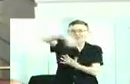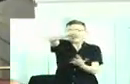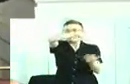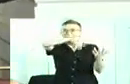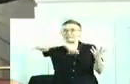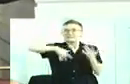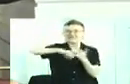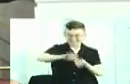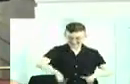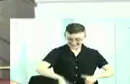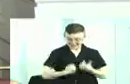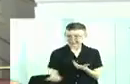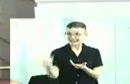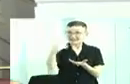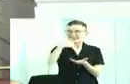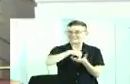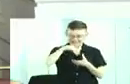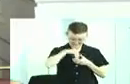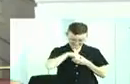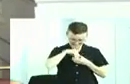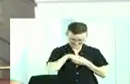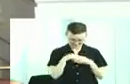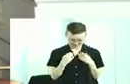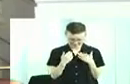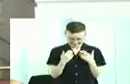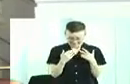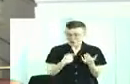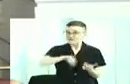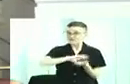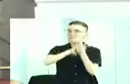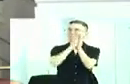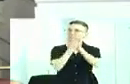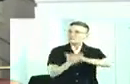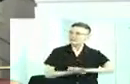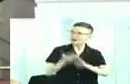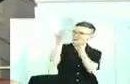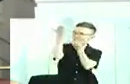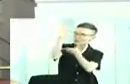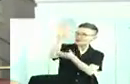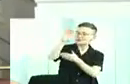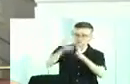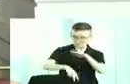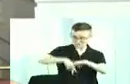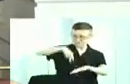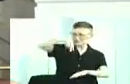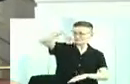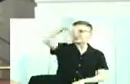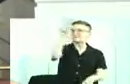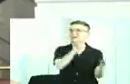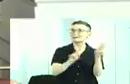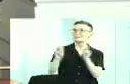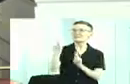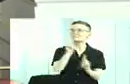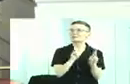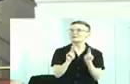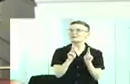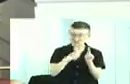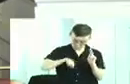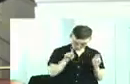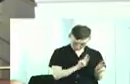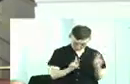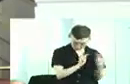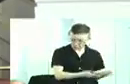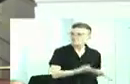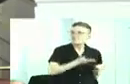once again within us, that we may be your resurrection, your resurrected people, a people who bring